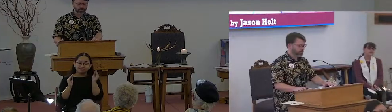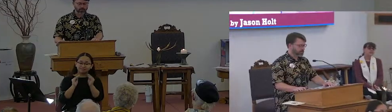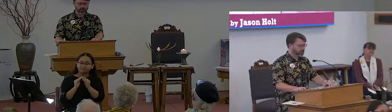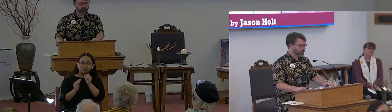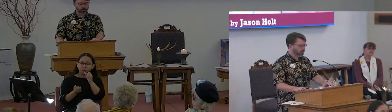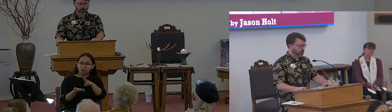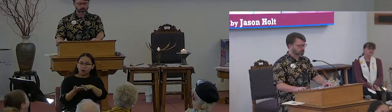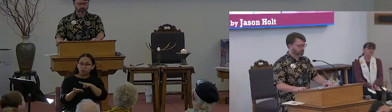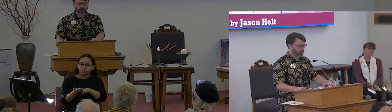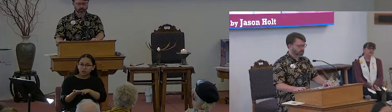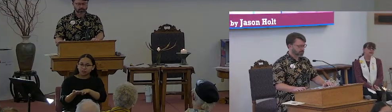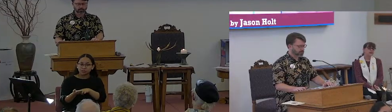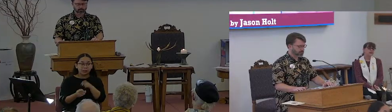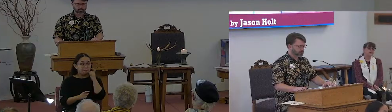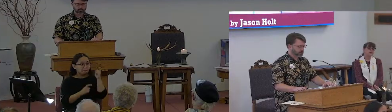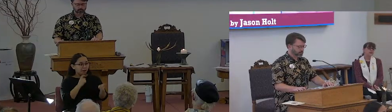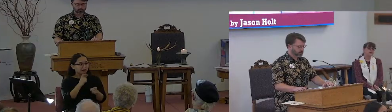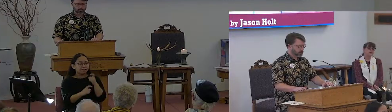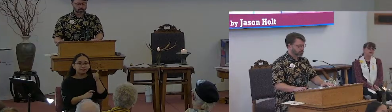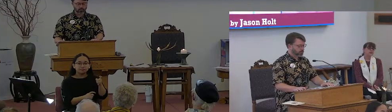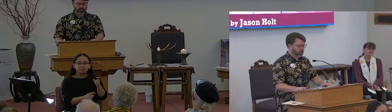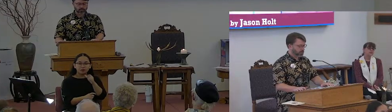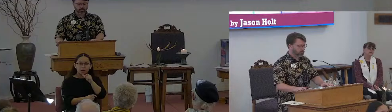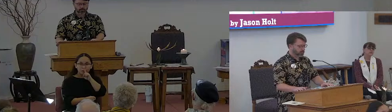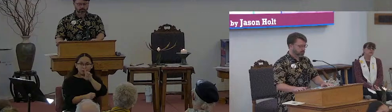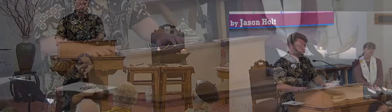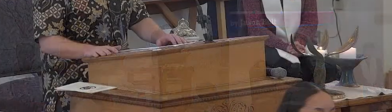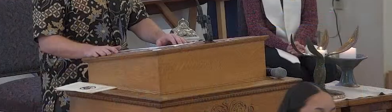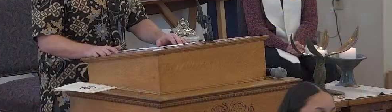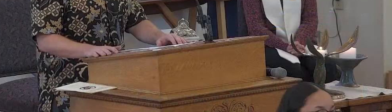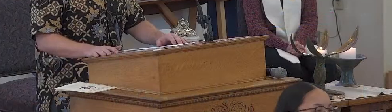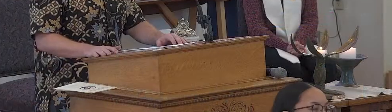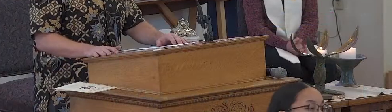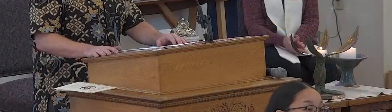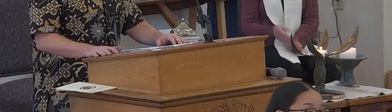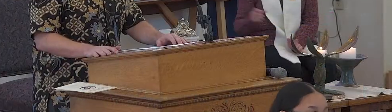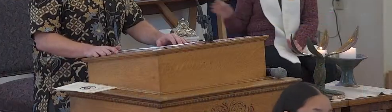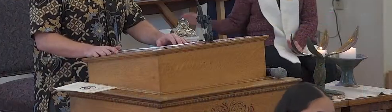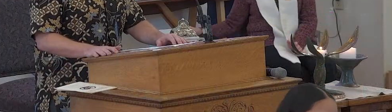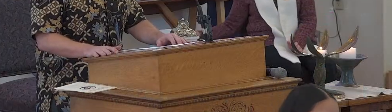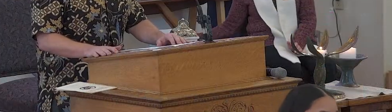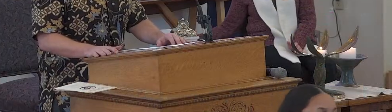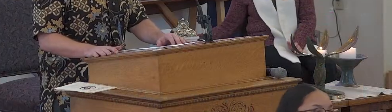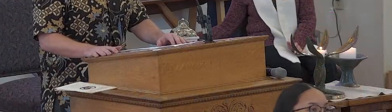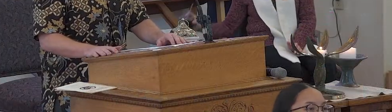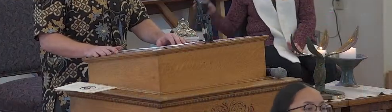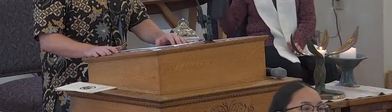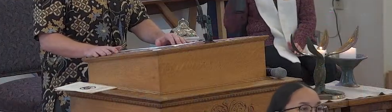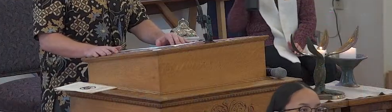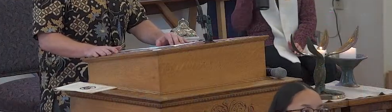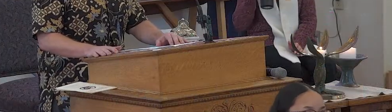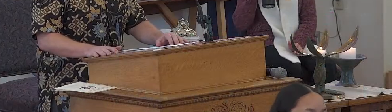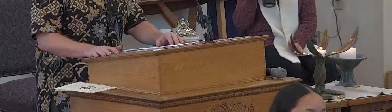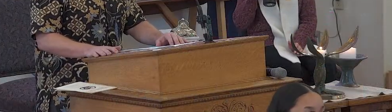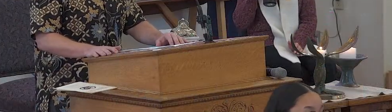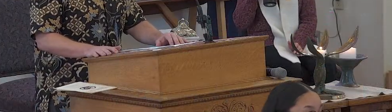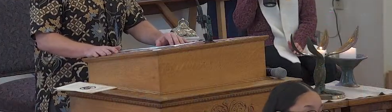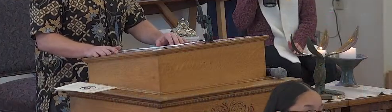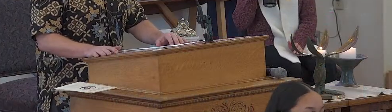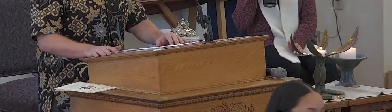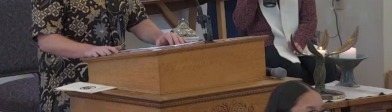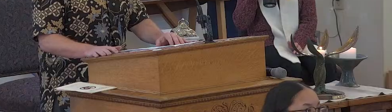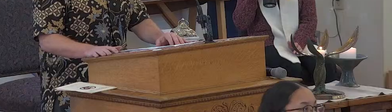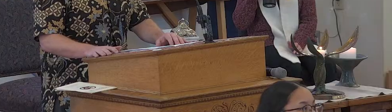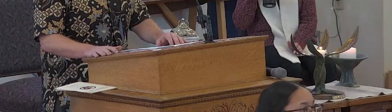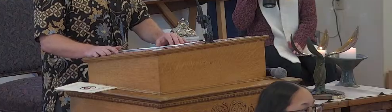and presents aren't promises. You begin to accept your defeats, with your head and your eyes ahead, with